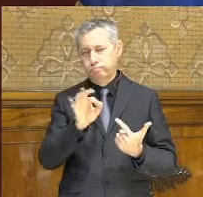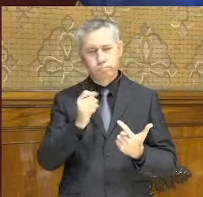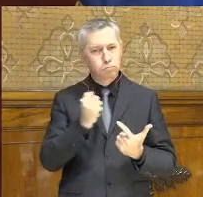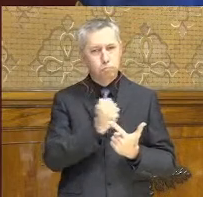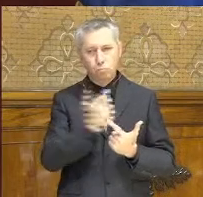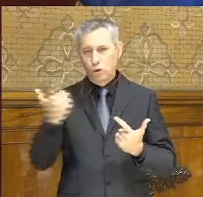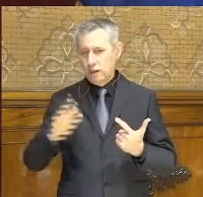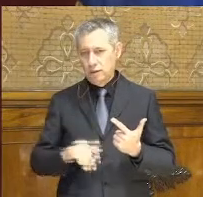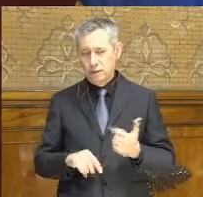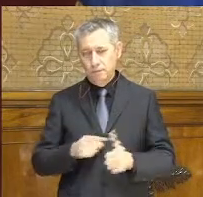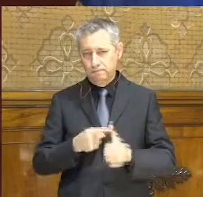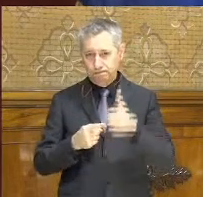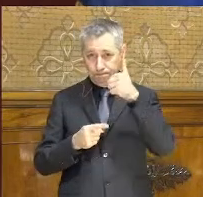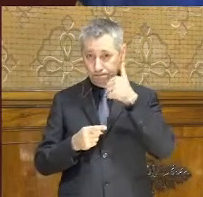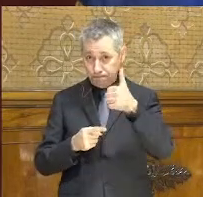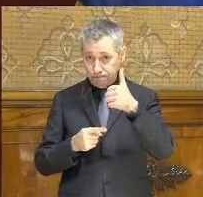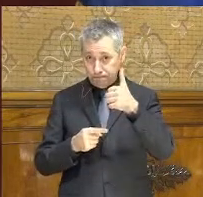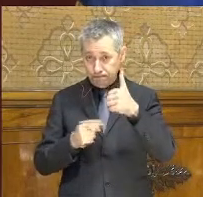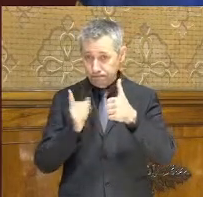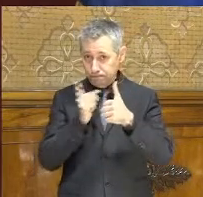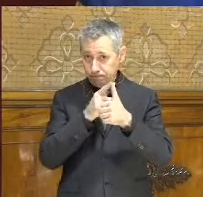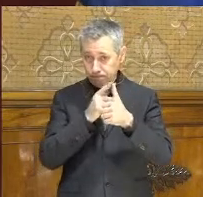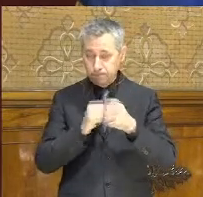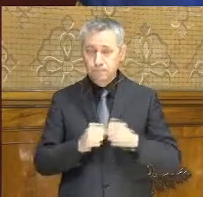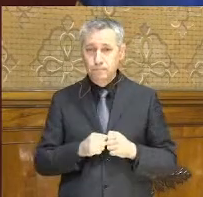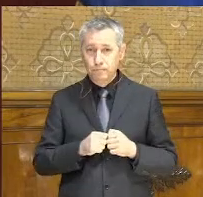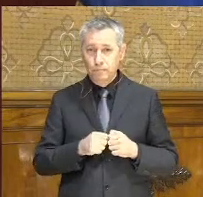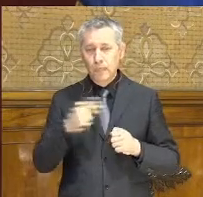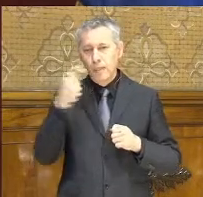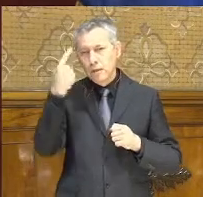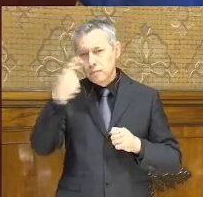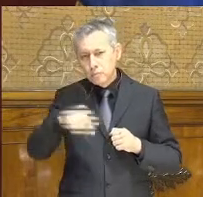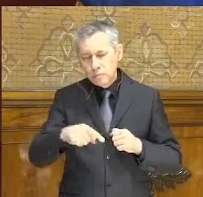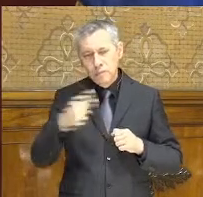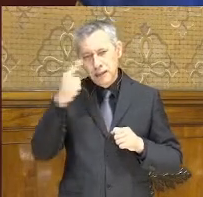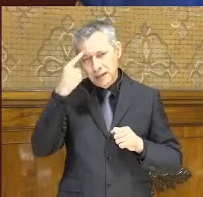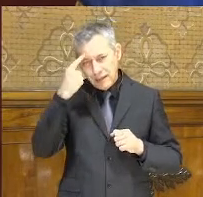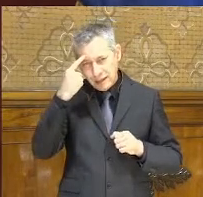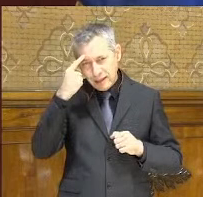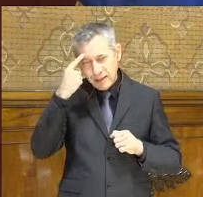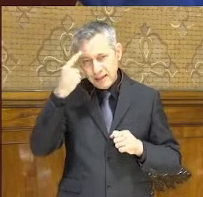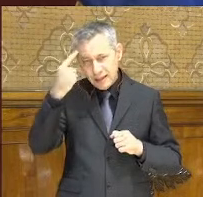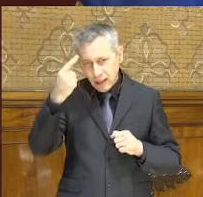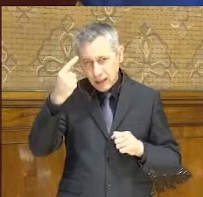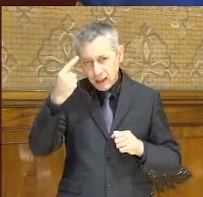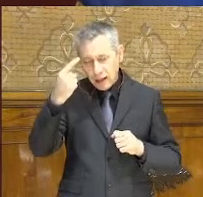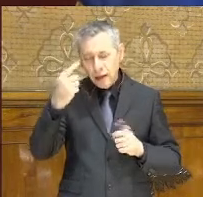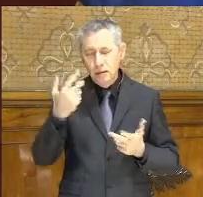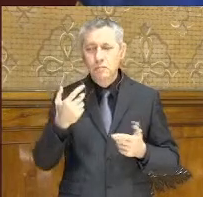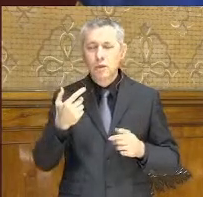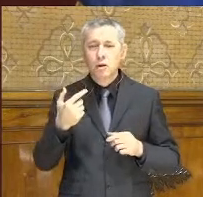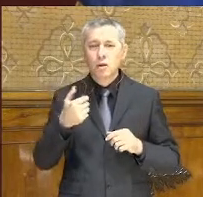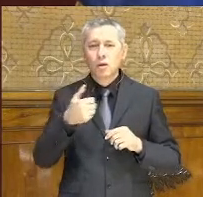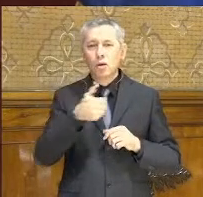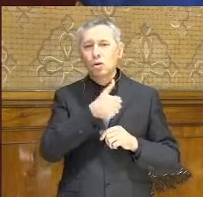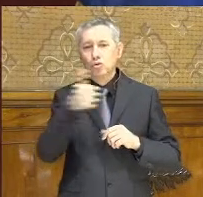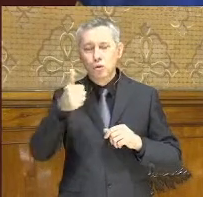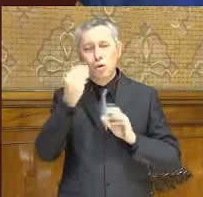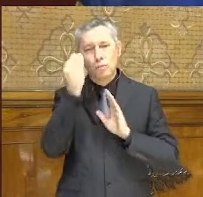One, the idea of asking not only what is freedom,